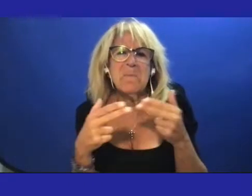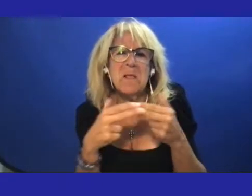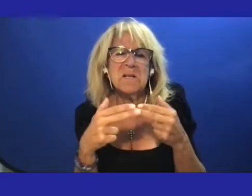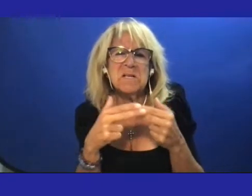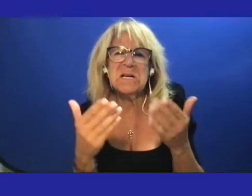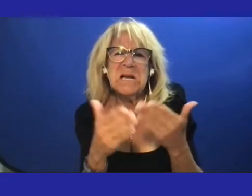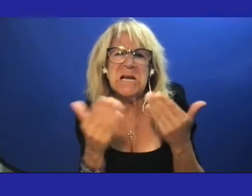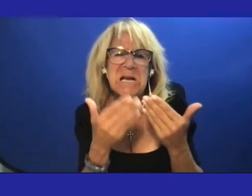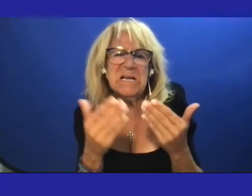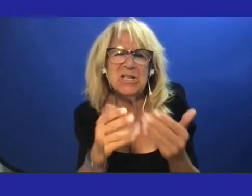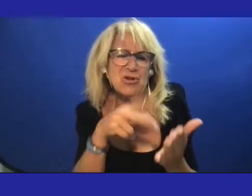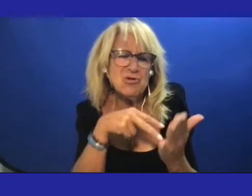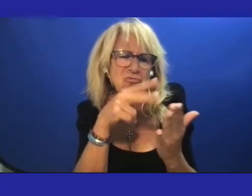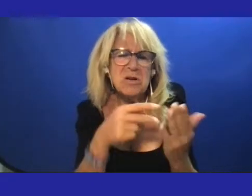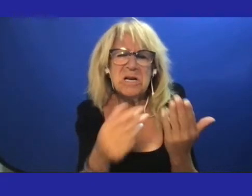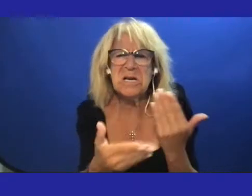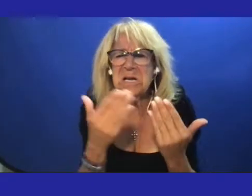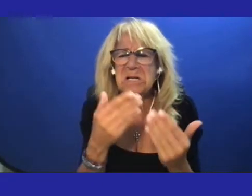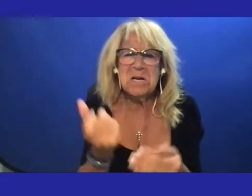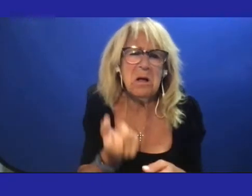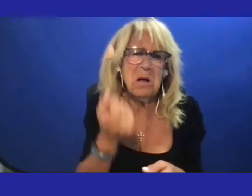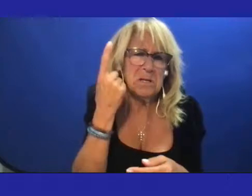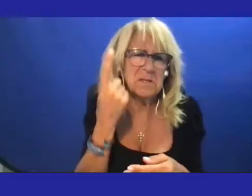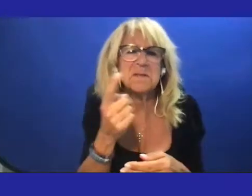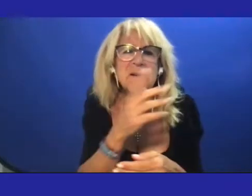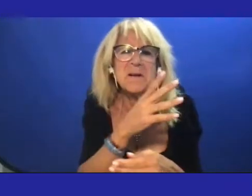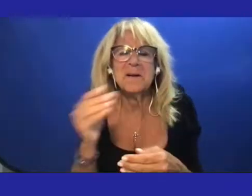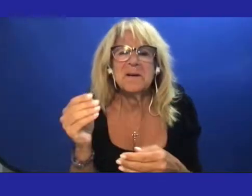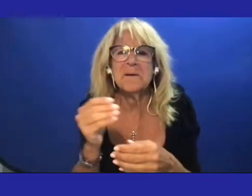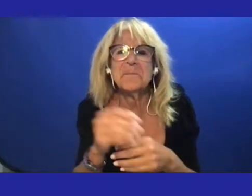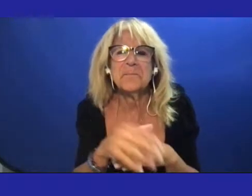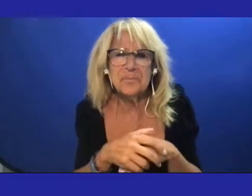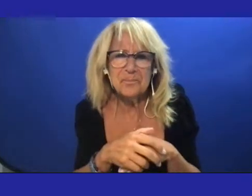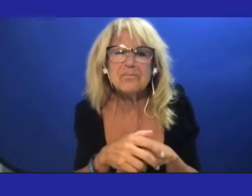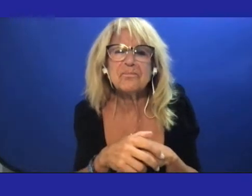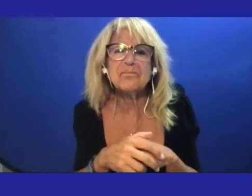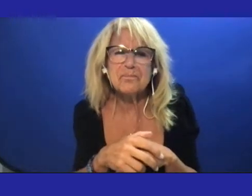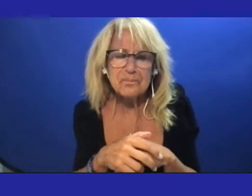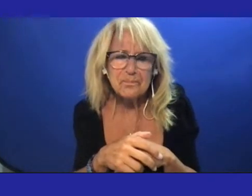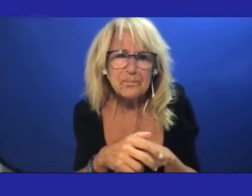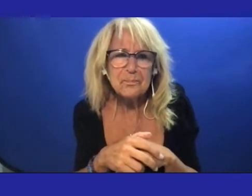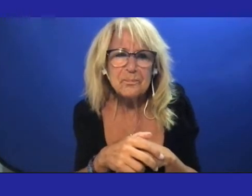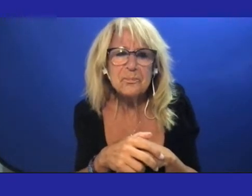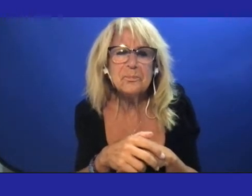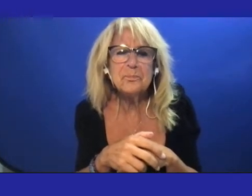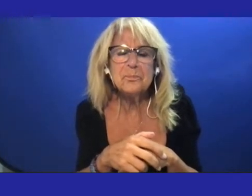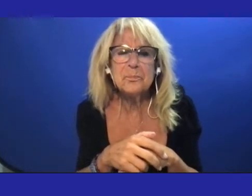to understand, and they're catchy as well. Next slide.